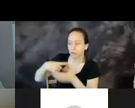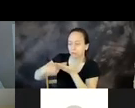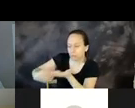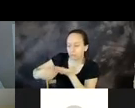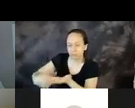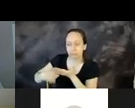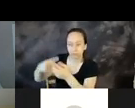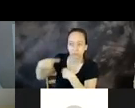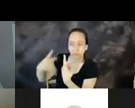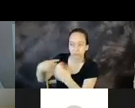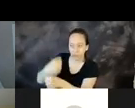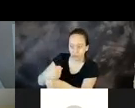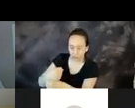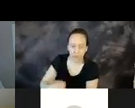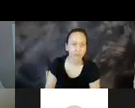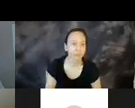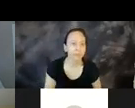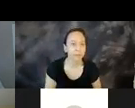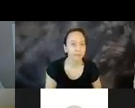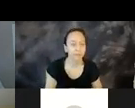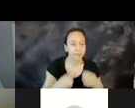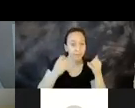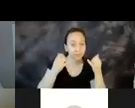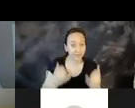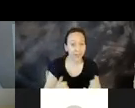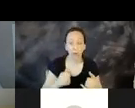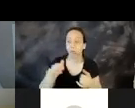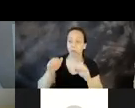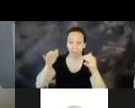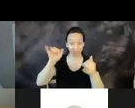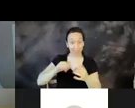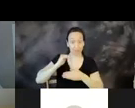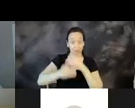see that we've broken our approach to the sales network into 5 categories.